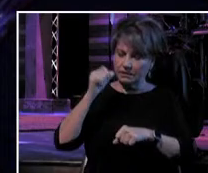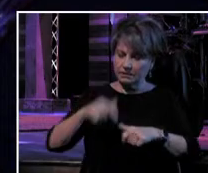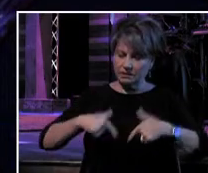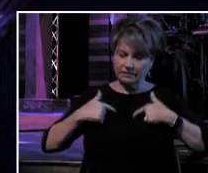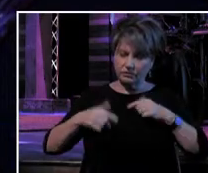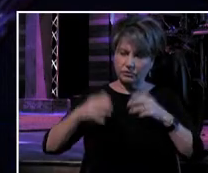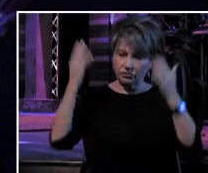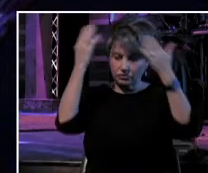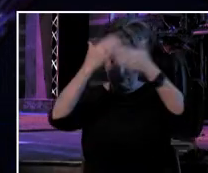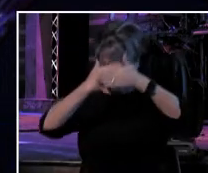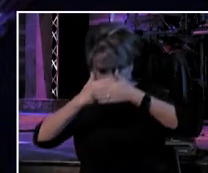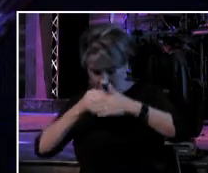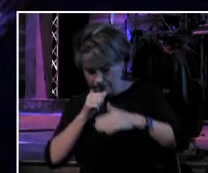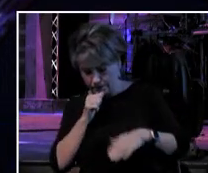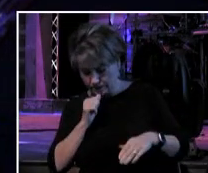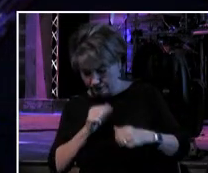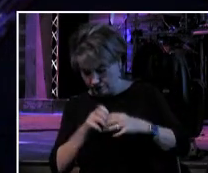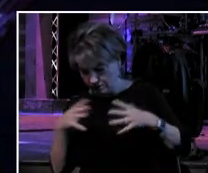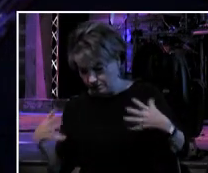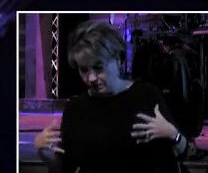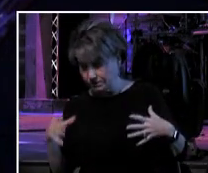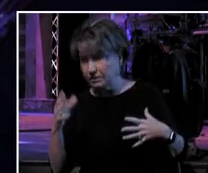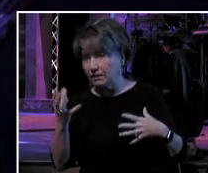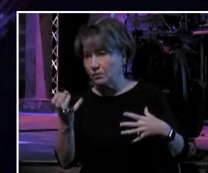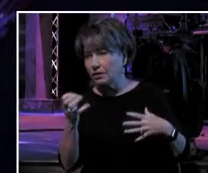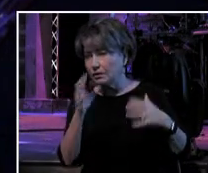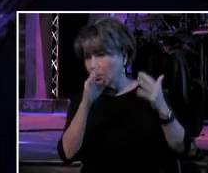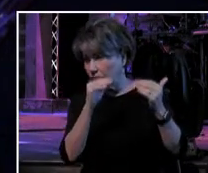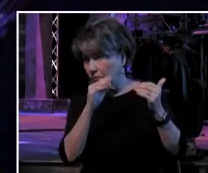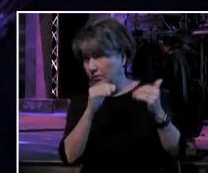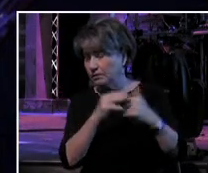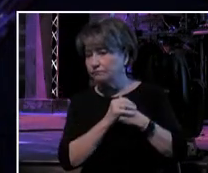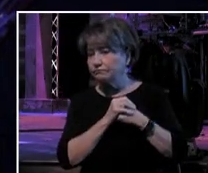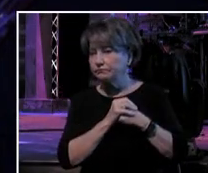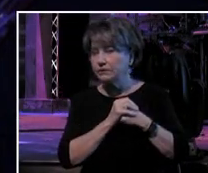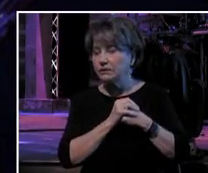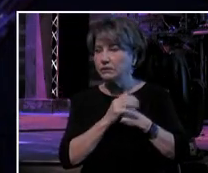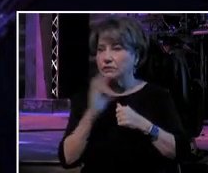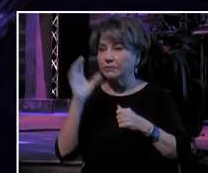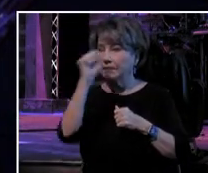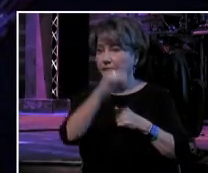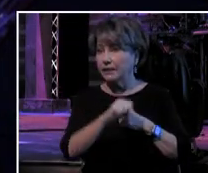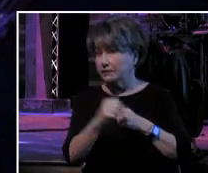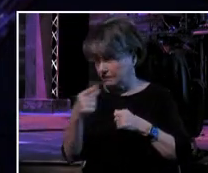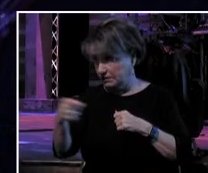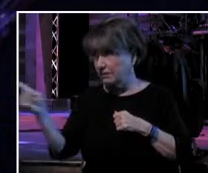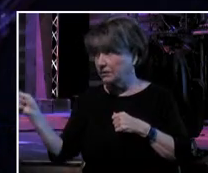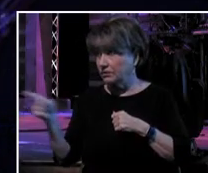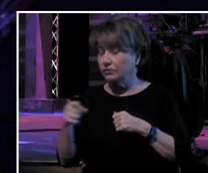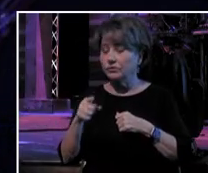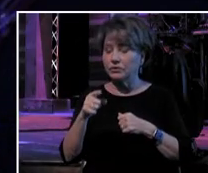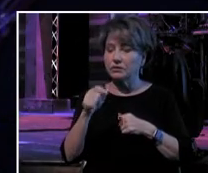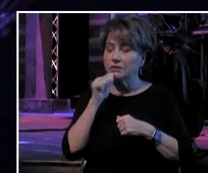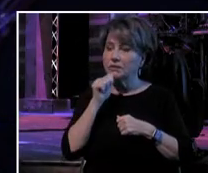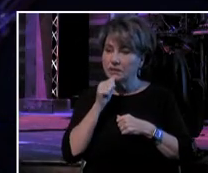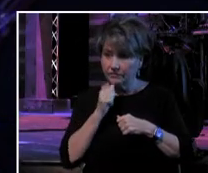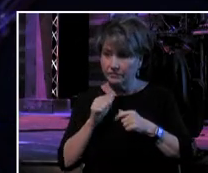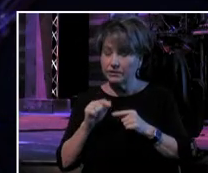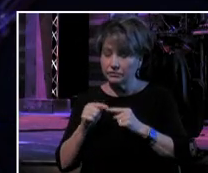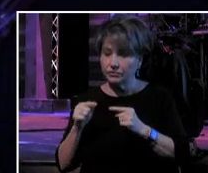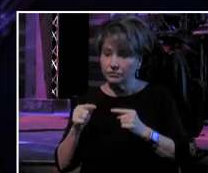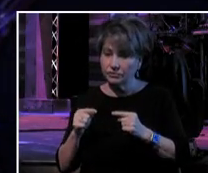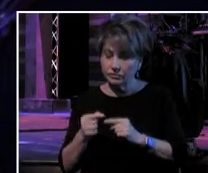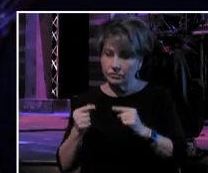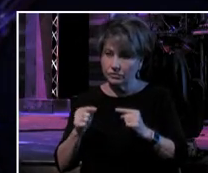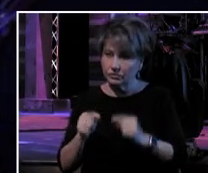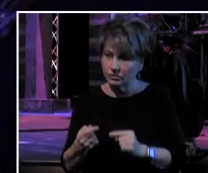out there, they just needed a picture of hope. And so I'm just going to assume there's people in this room who are going through things that you don't know, and you're wondering, how do